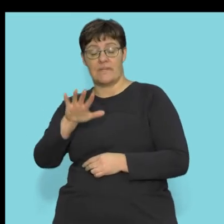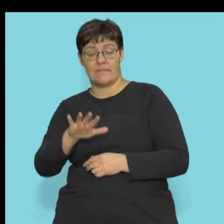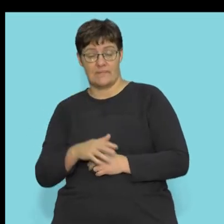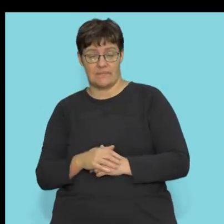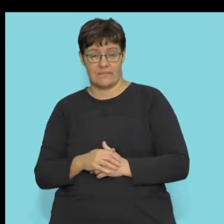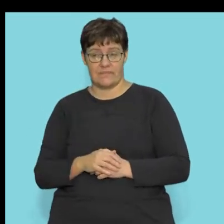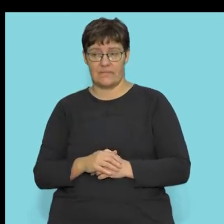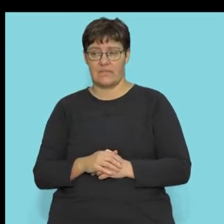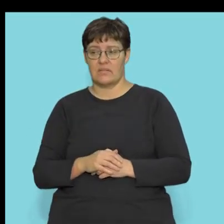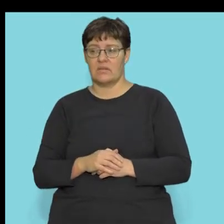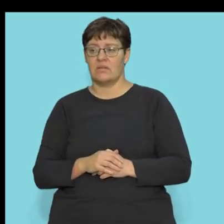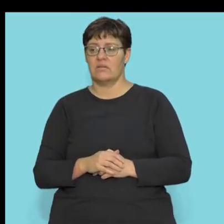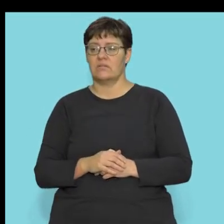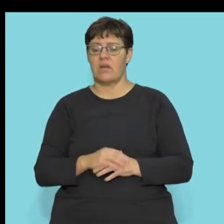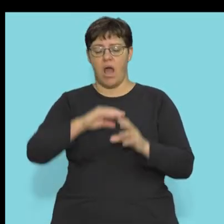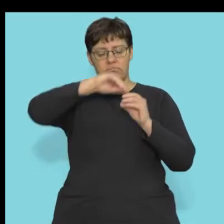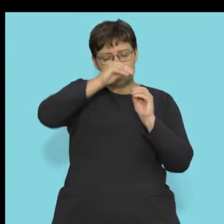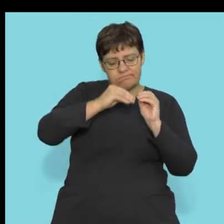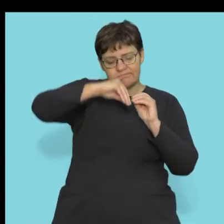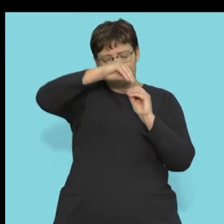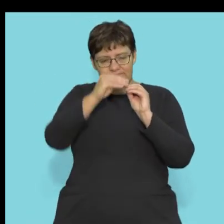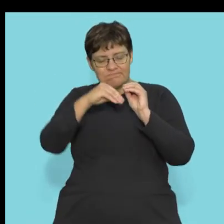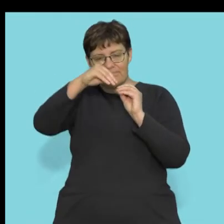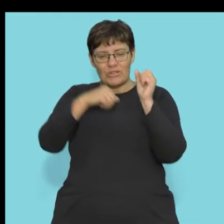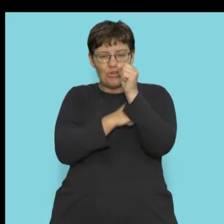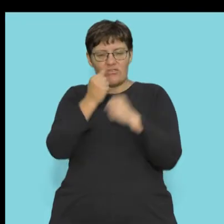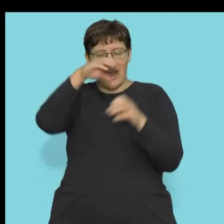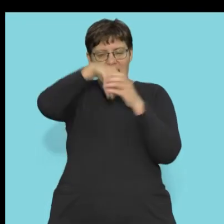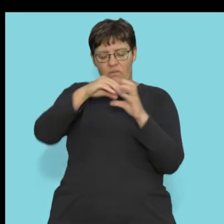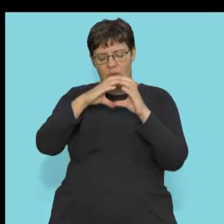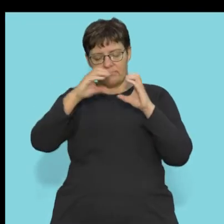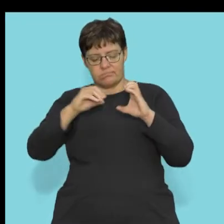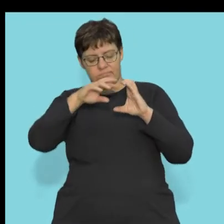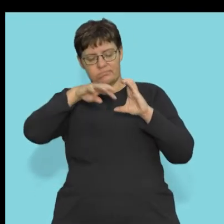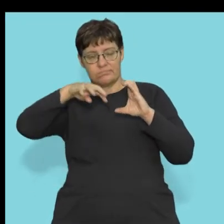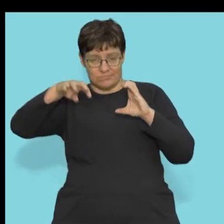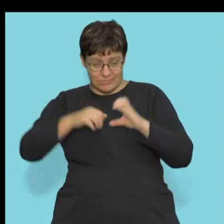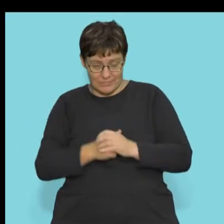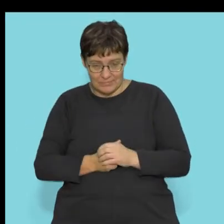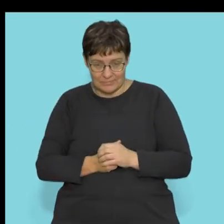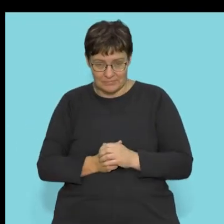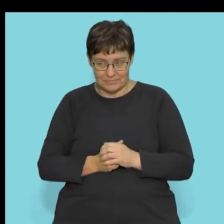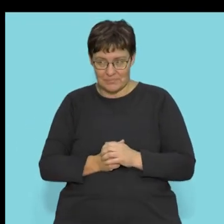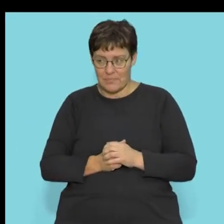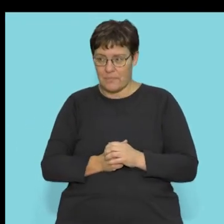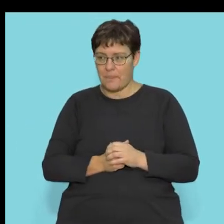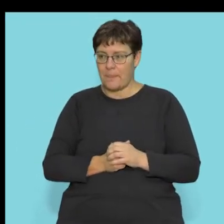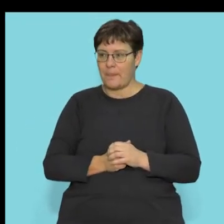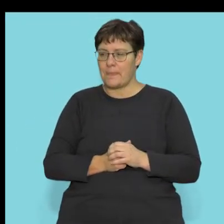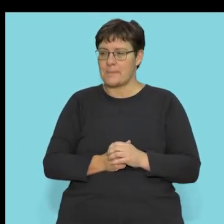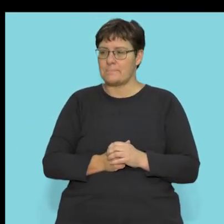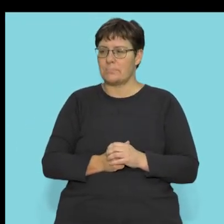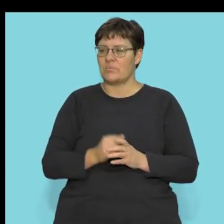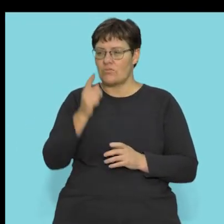2.5. The folded structures found on the inner membrane of the mitochondria. As a quick